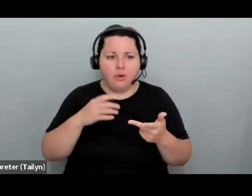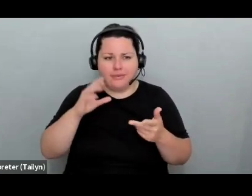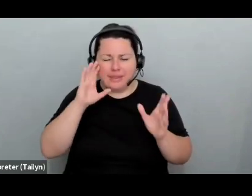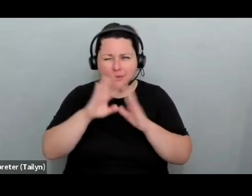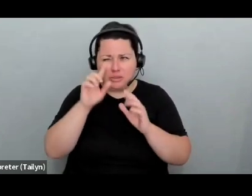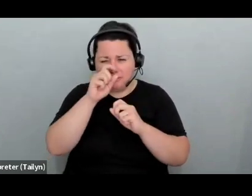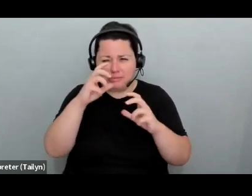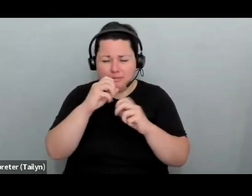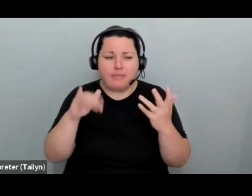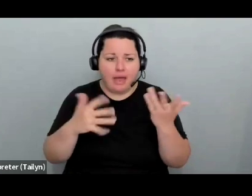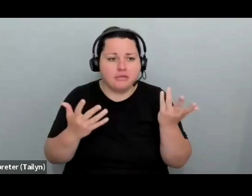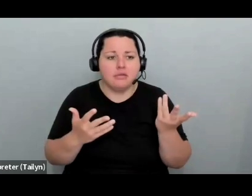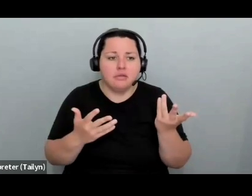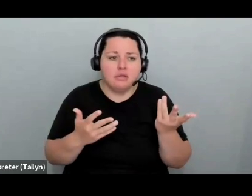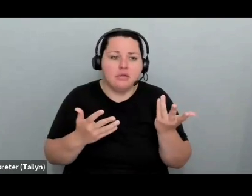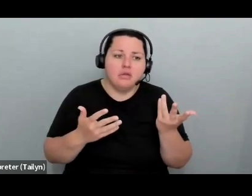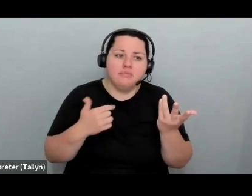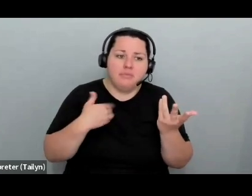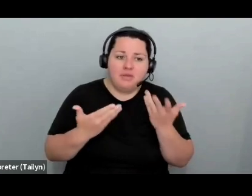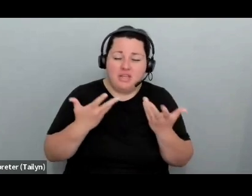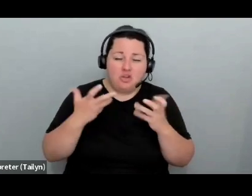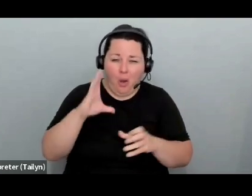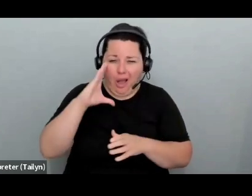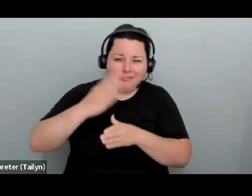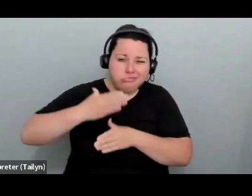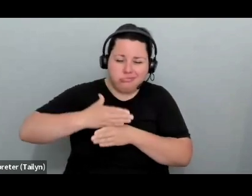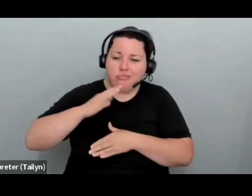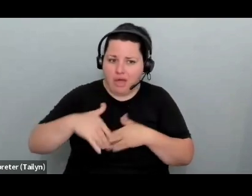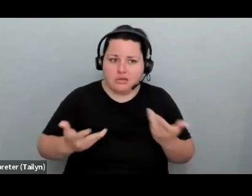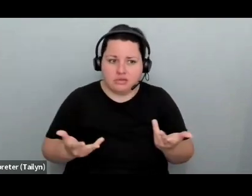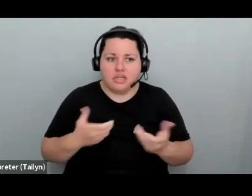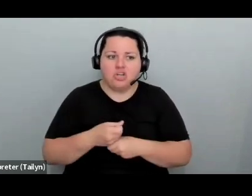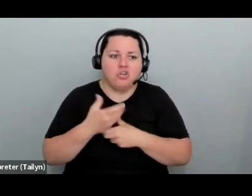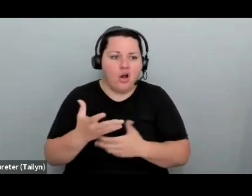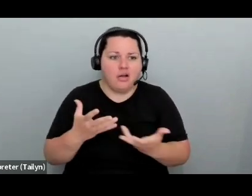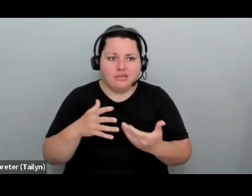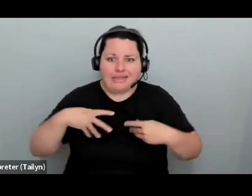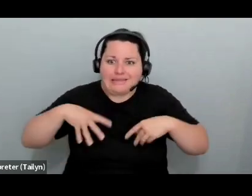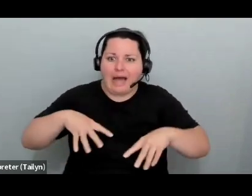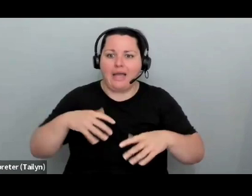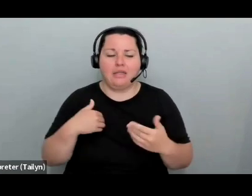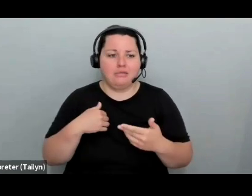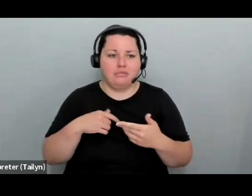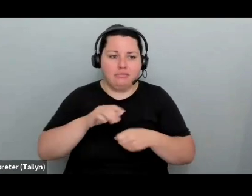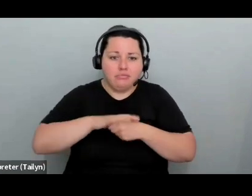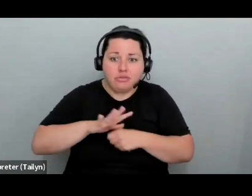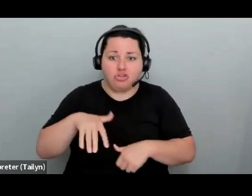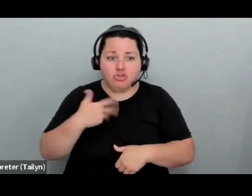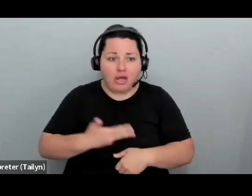usually causing marked anxiety and distress. Attempt to ignore,